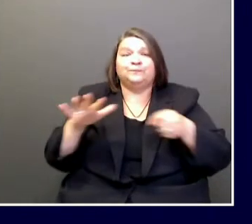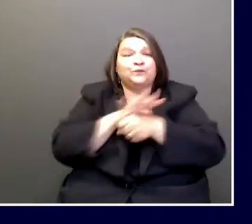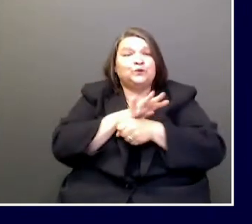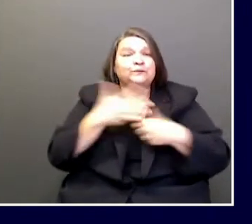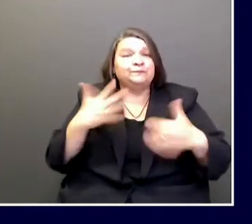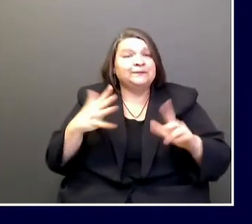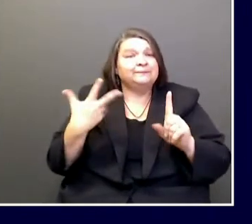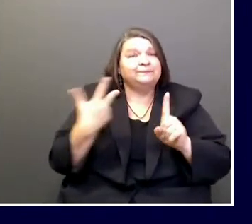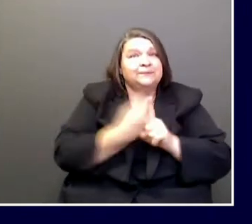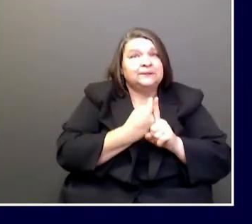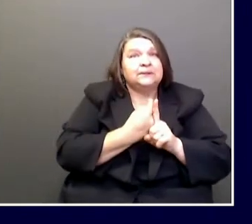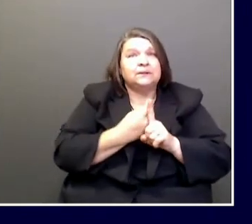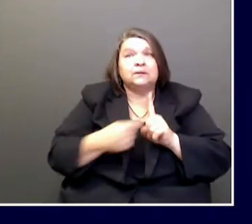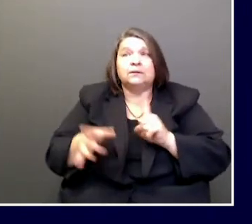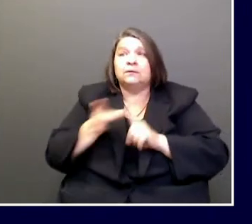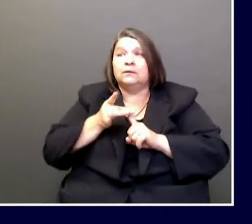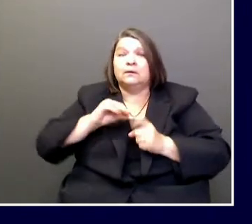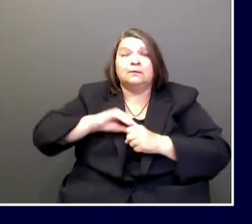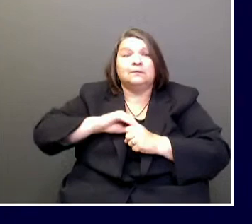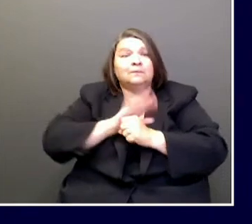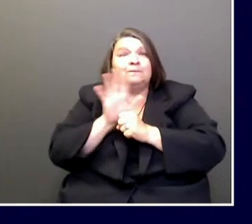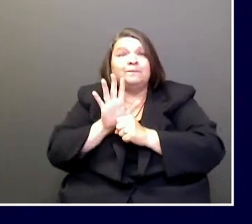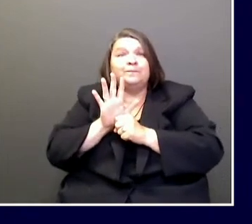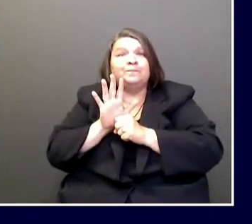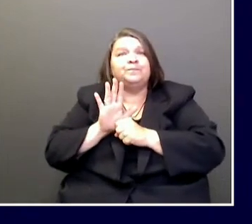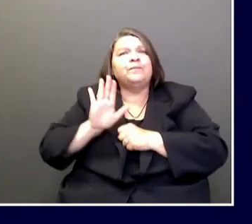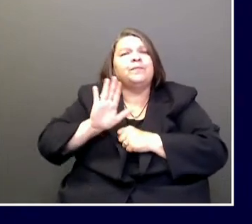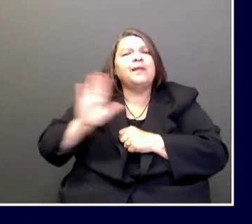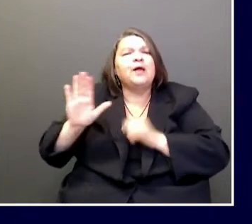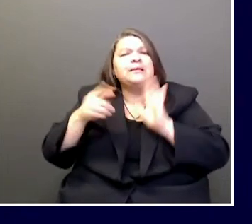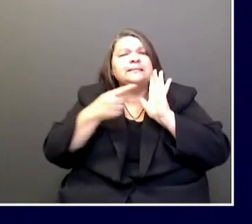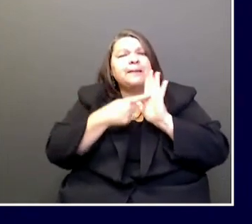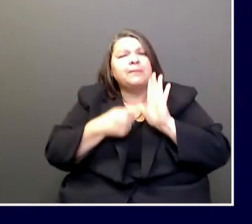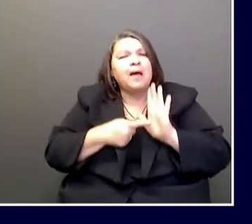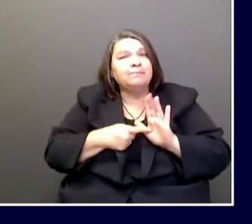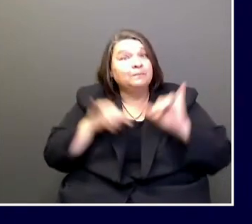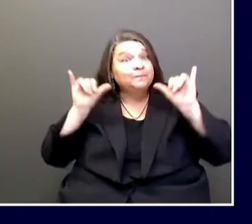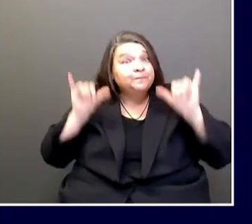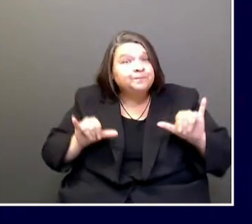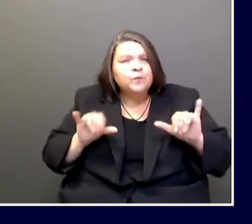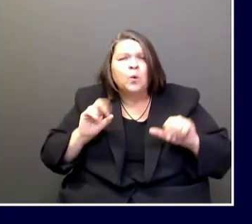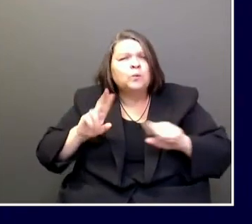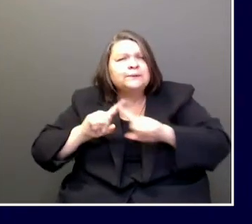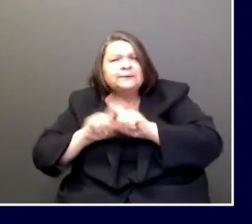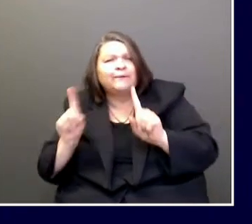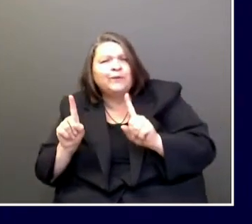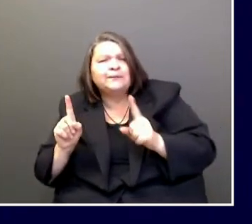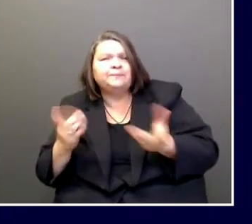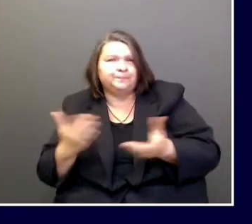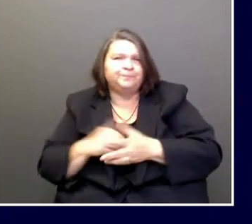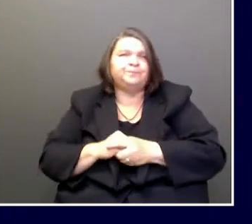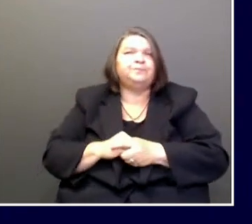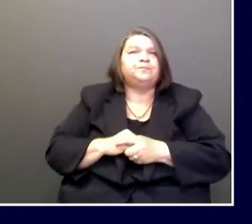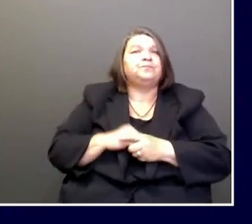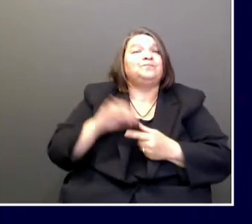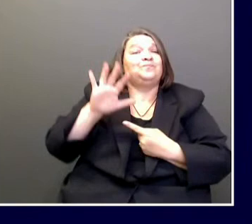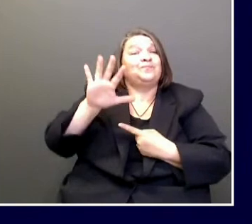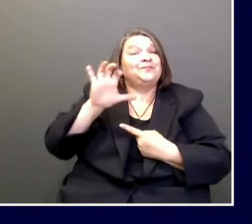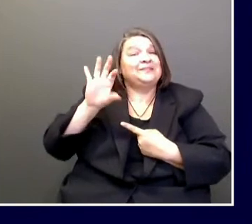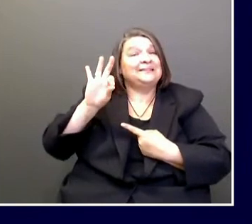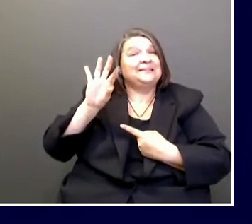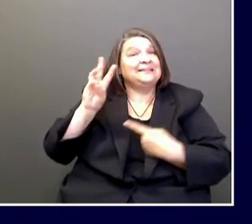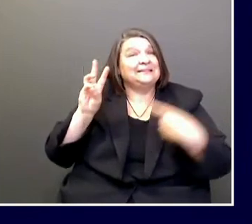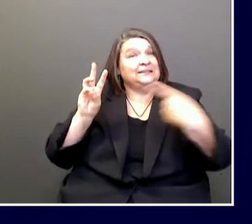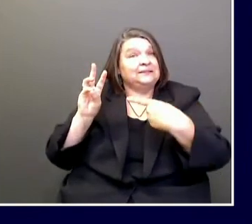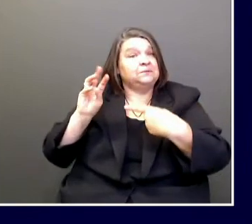right? And can you describe for people generally, or what percentage of people are experiencing mild symptoms, moderate symptoms,